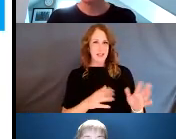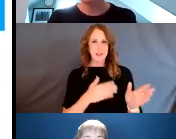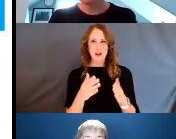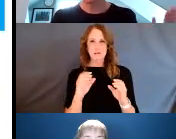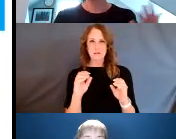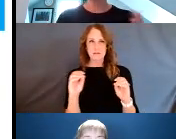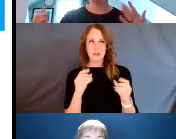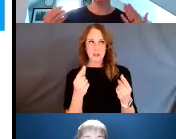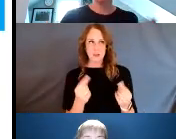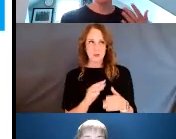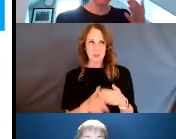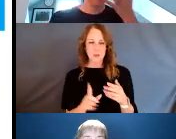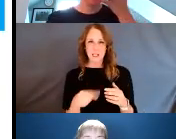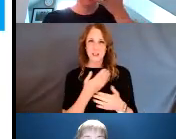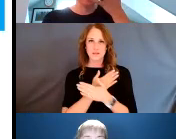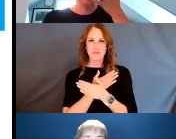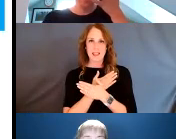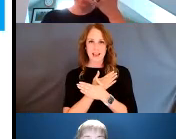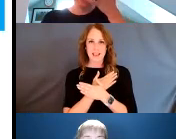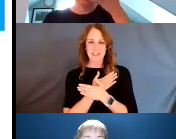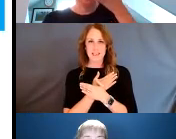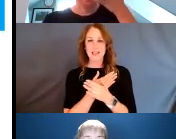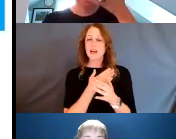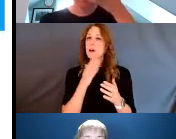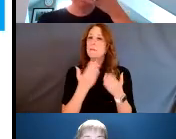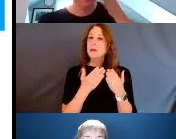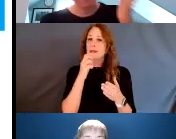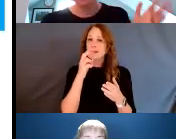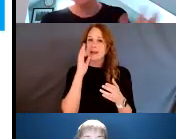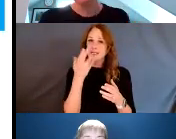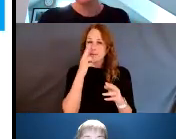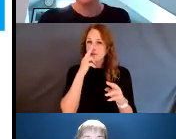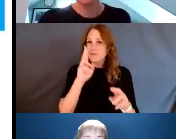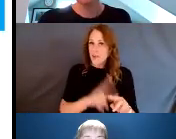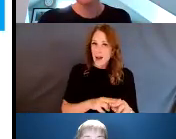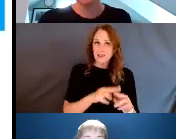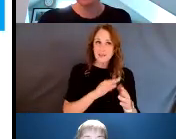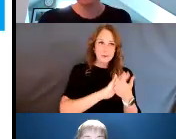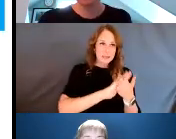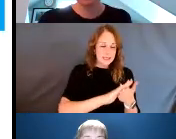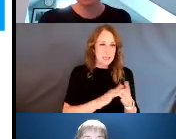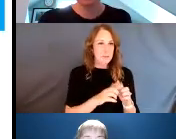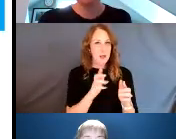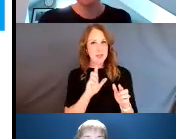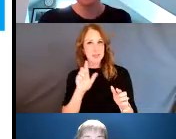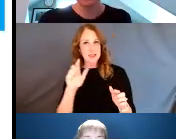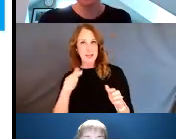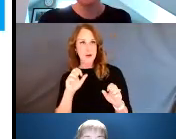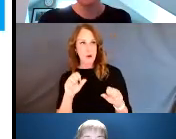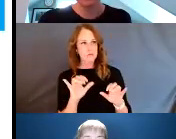like, I can just relax. So though that stuff does not seem fun or soothing when it's done, it can really feel